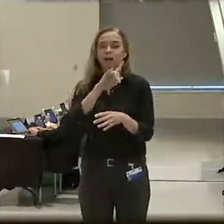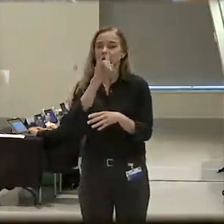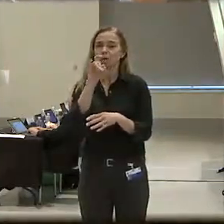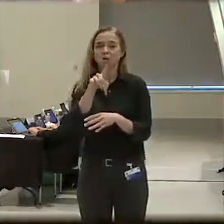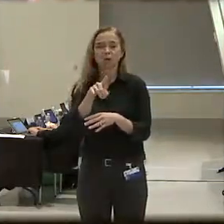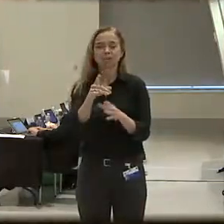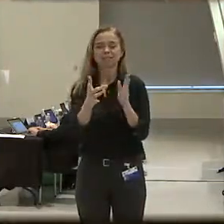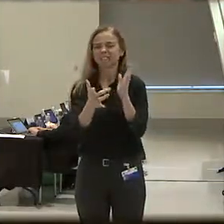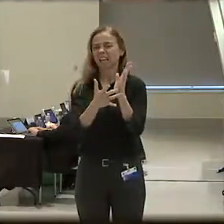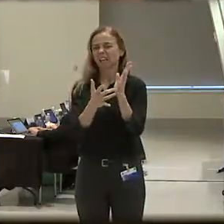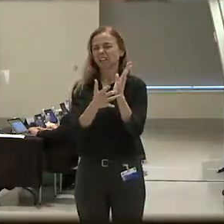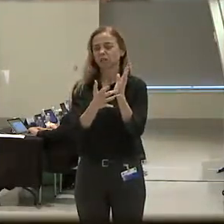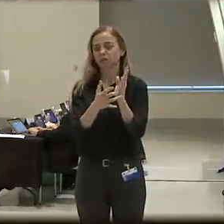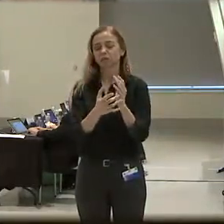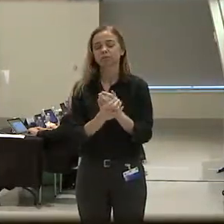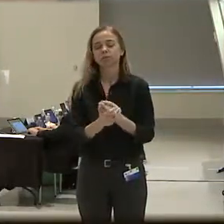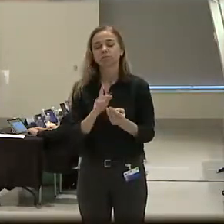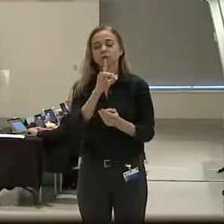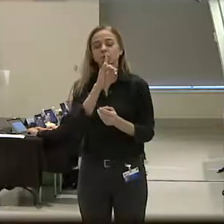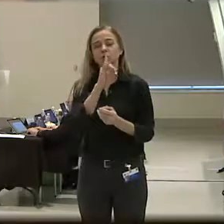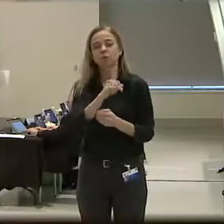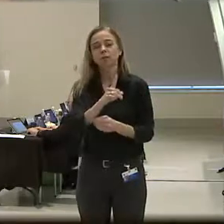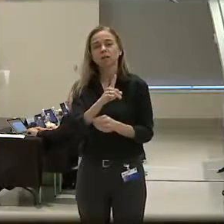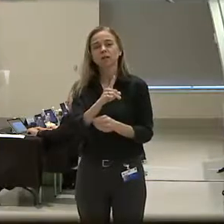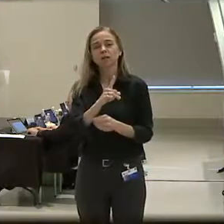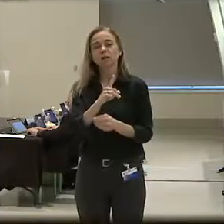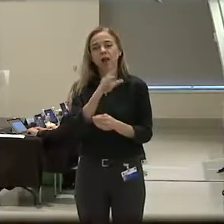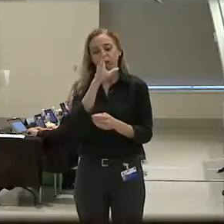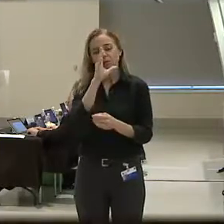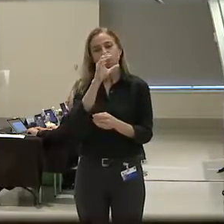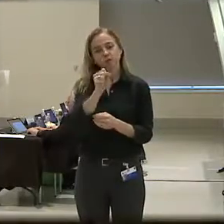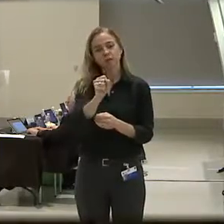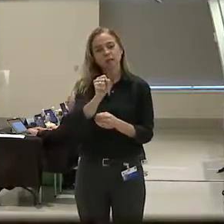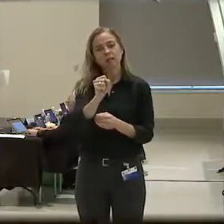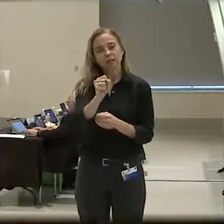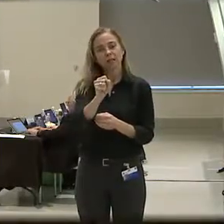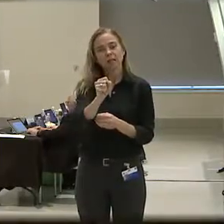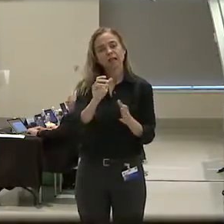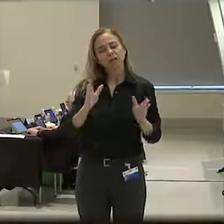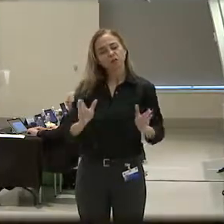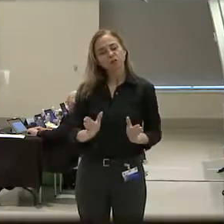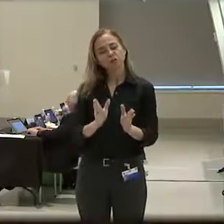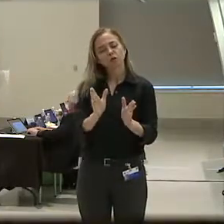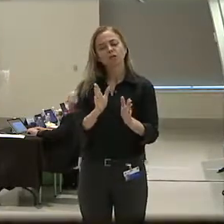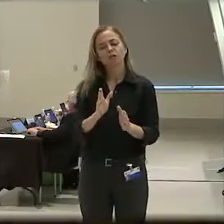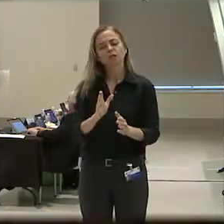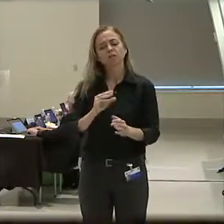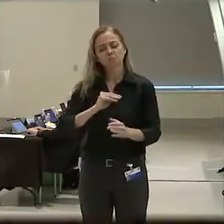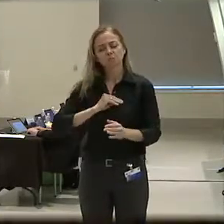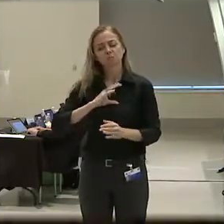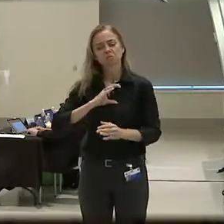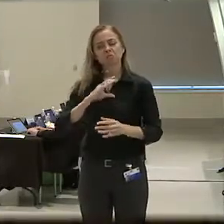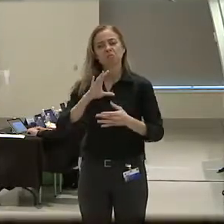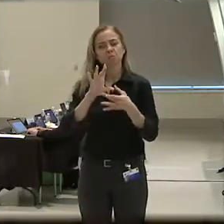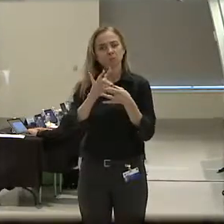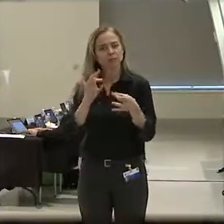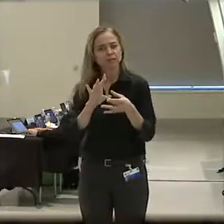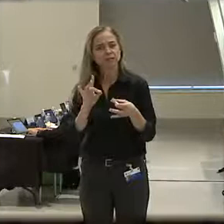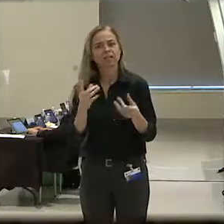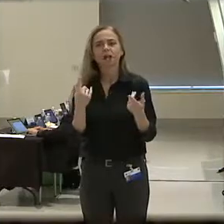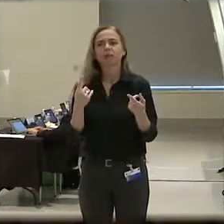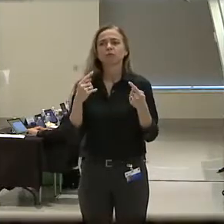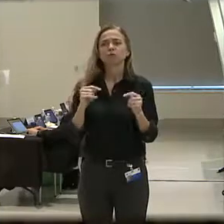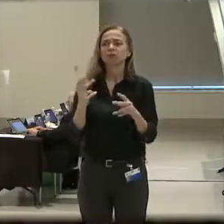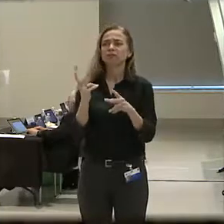it's technical, but I'm really intrigued by this and really encouraged by the presentations by all of you. I'm trying to think